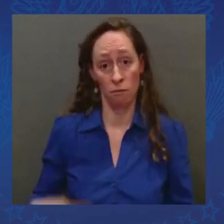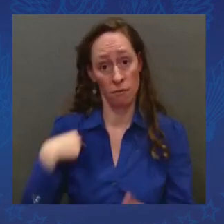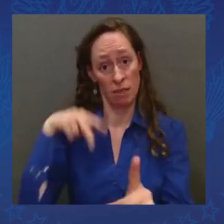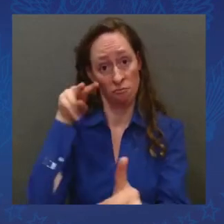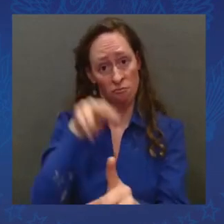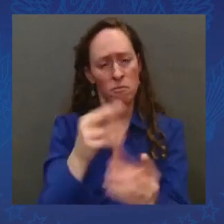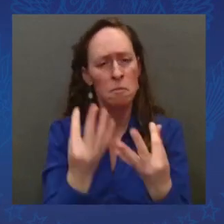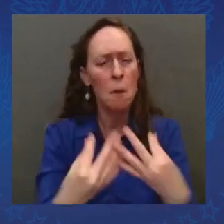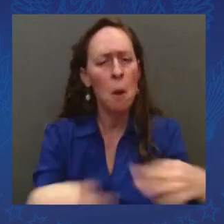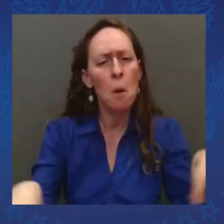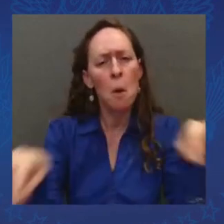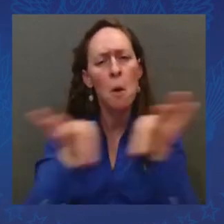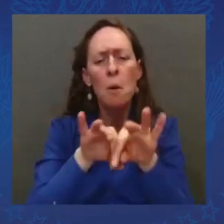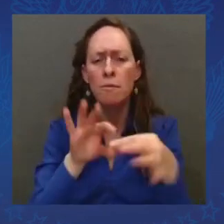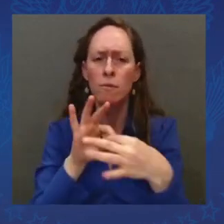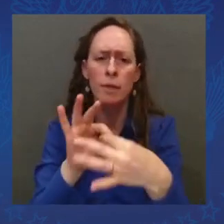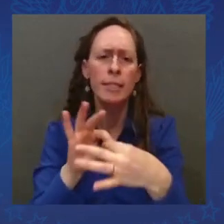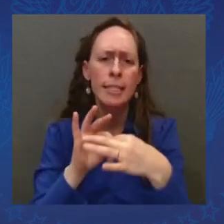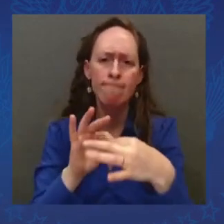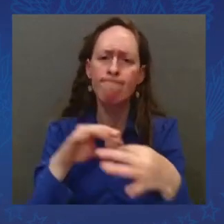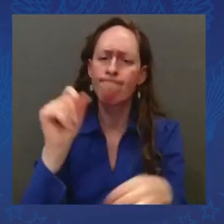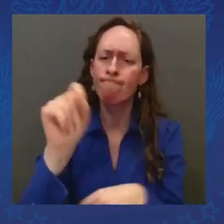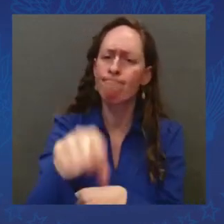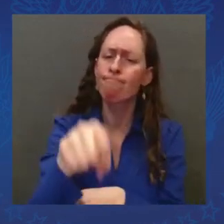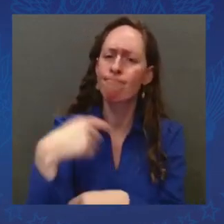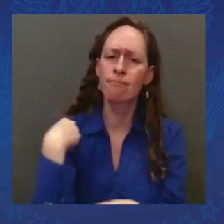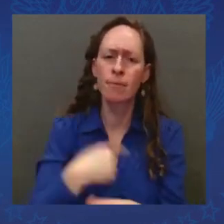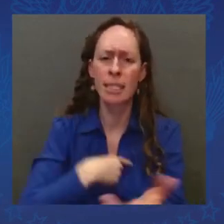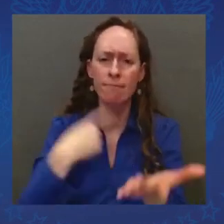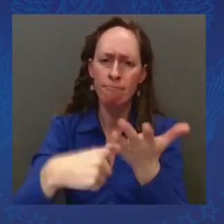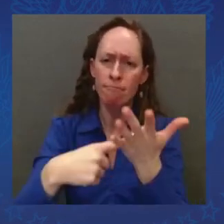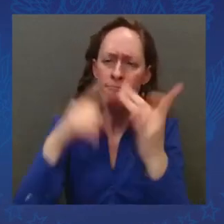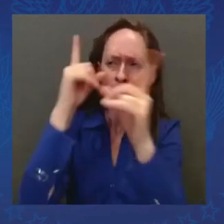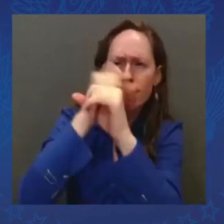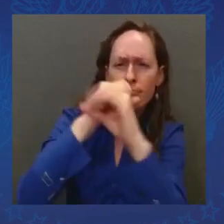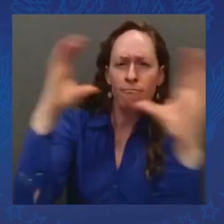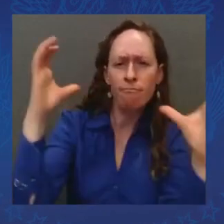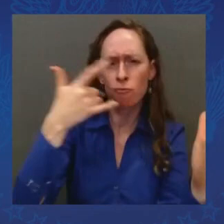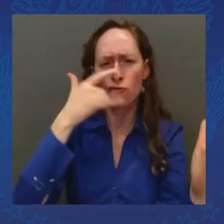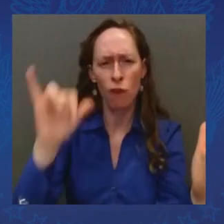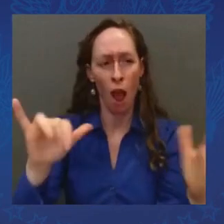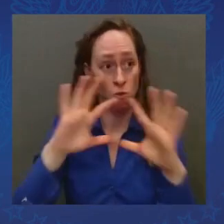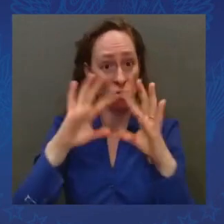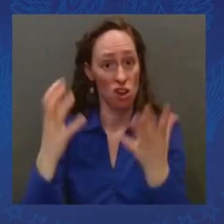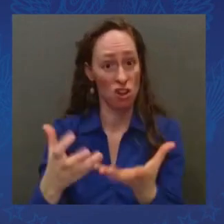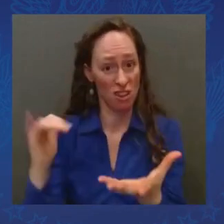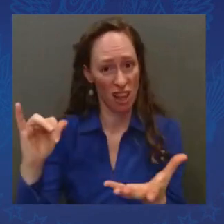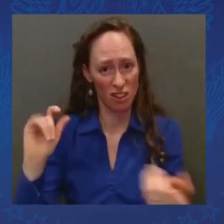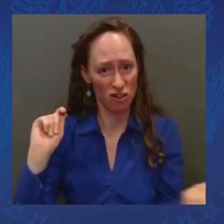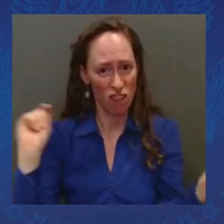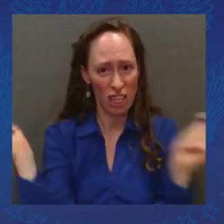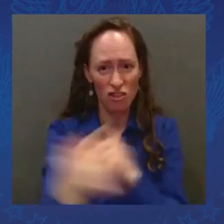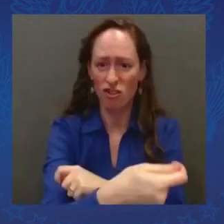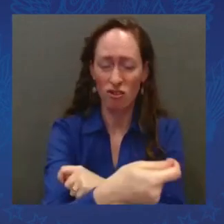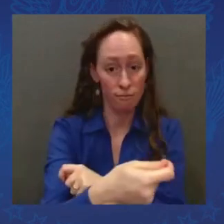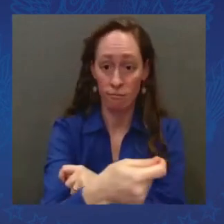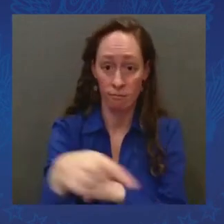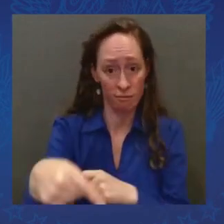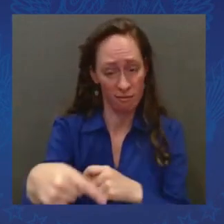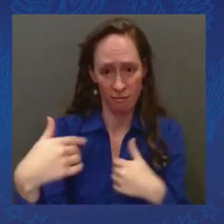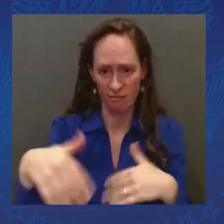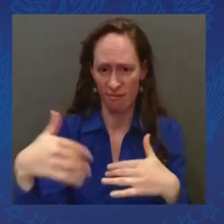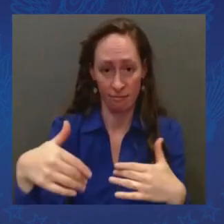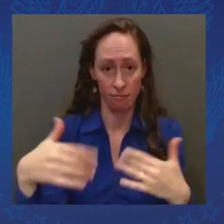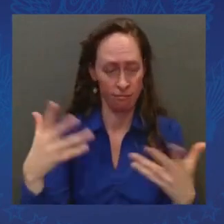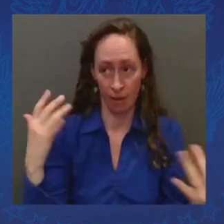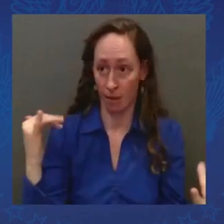of the accelerating global transformations unseen in a century. It should develop in a way that benefits our two